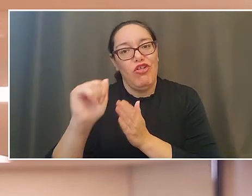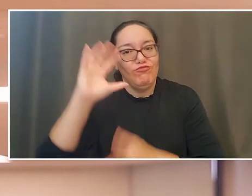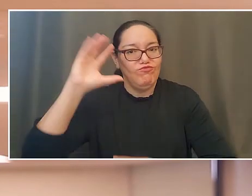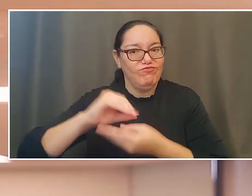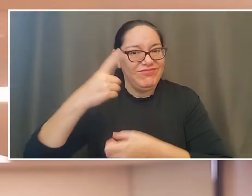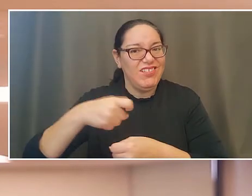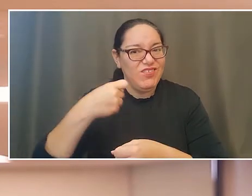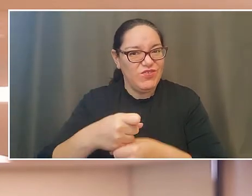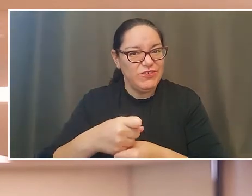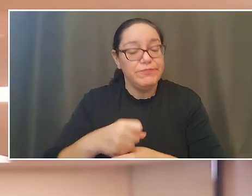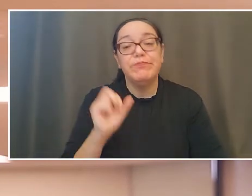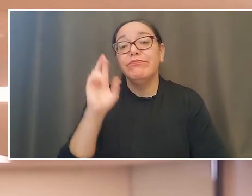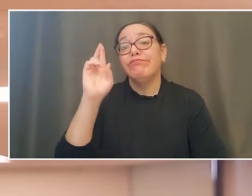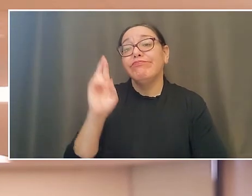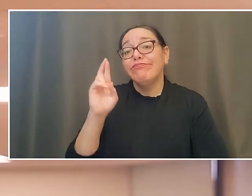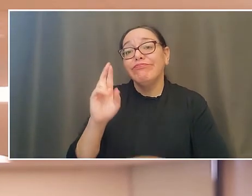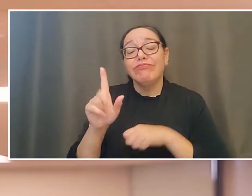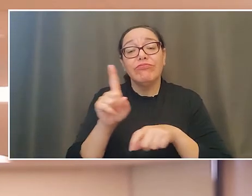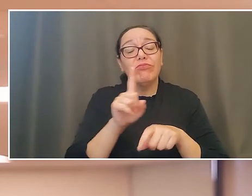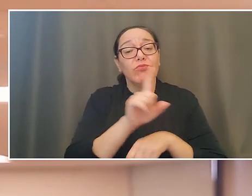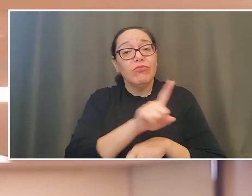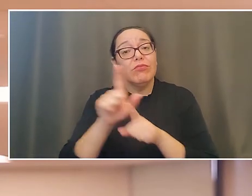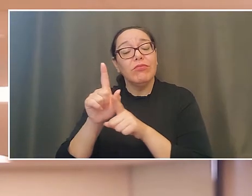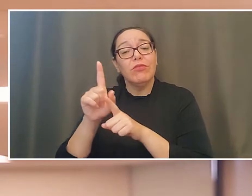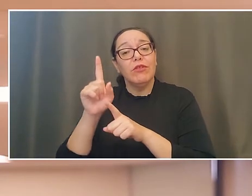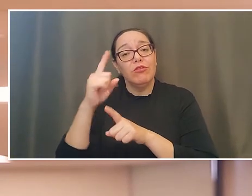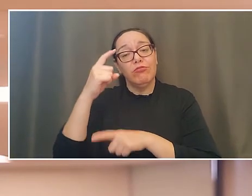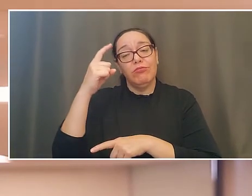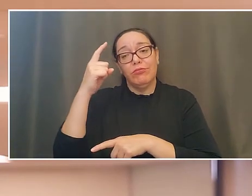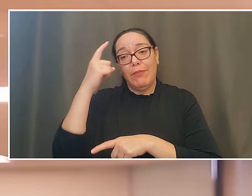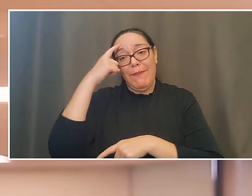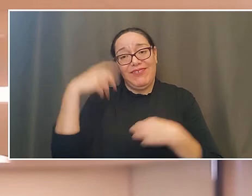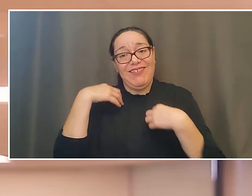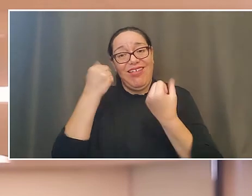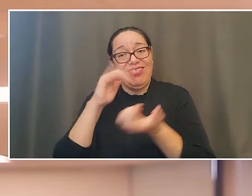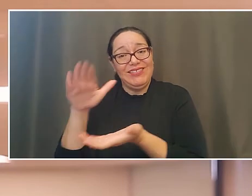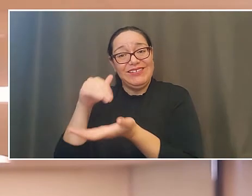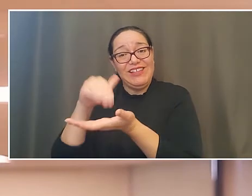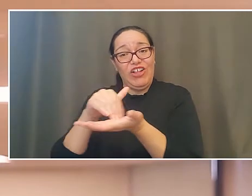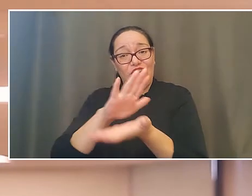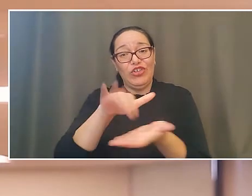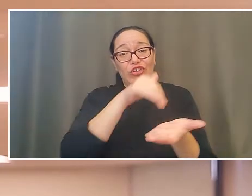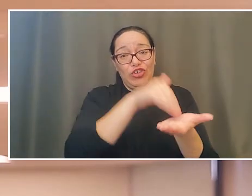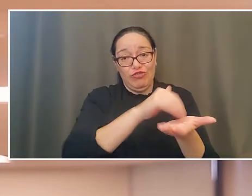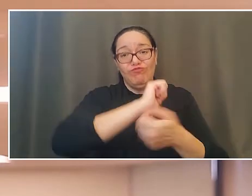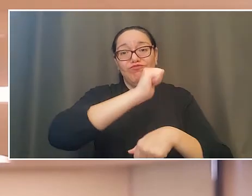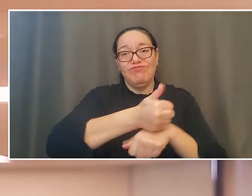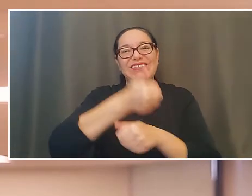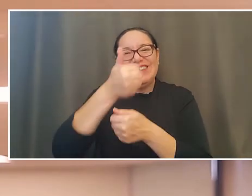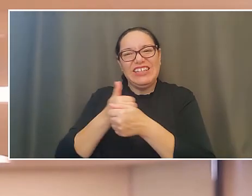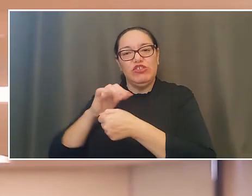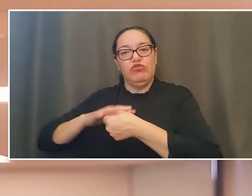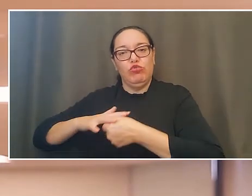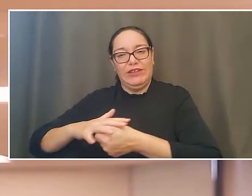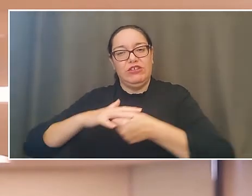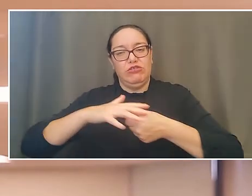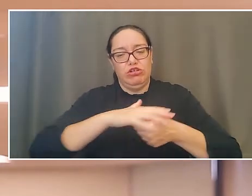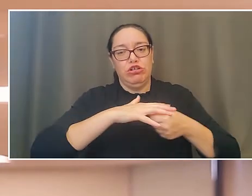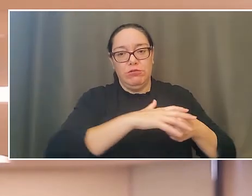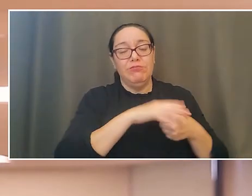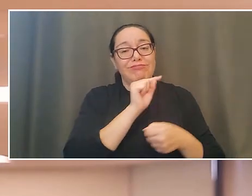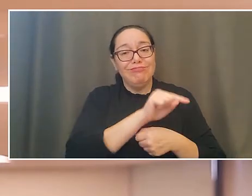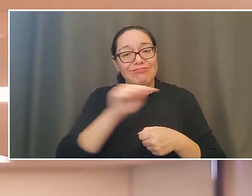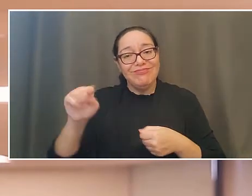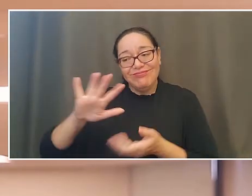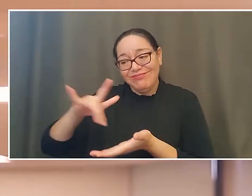Riverside also has mental health urgent care centers, and there's one established in each region. These centers provide